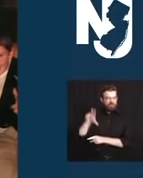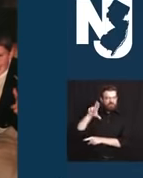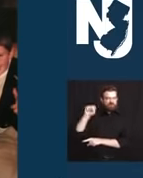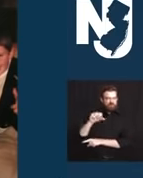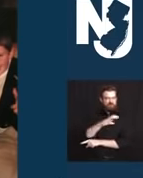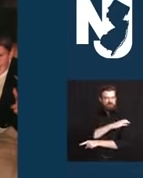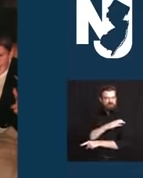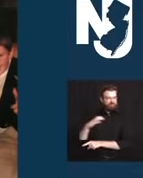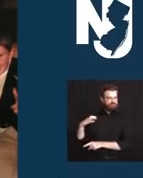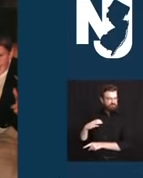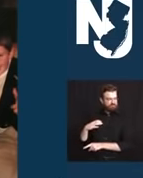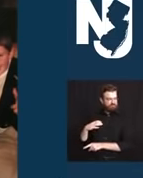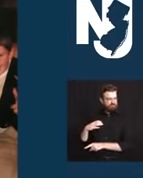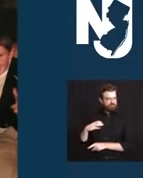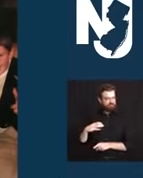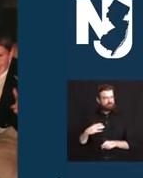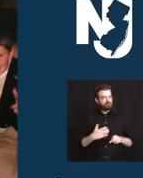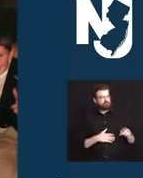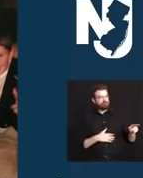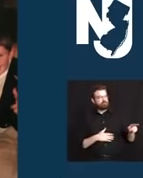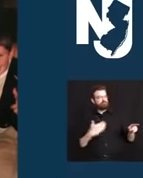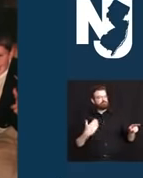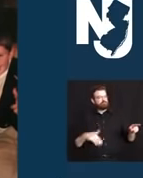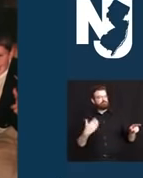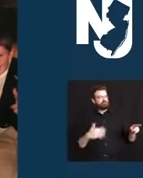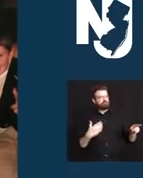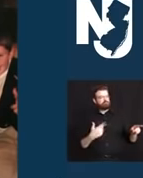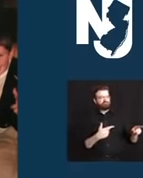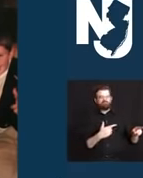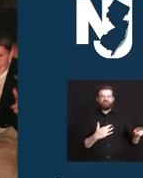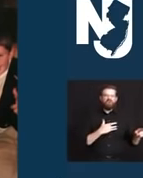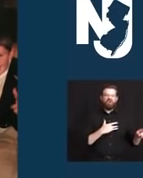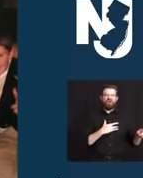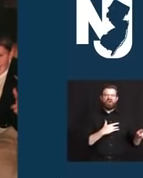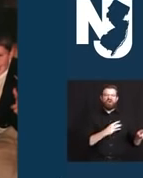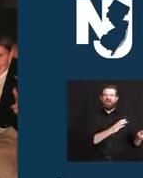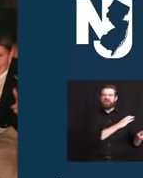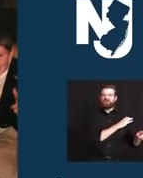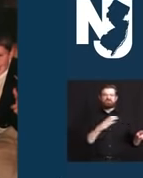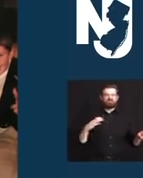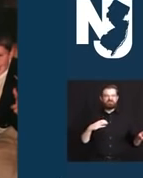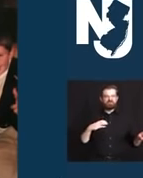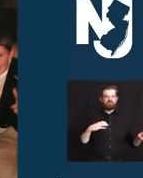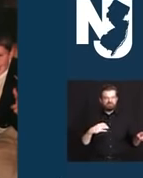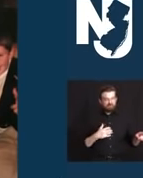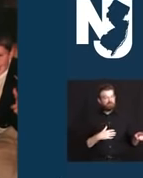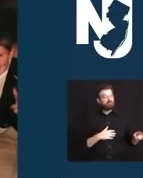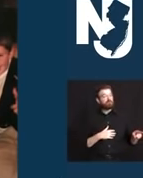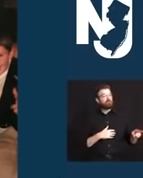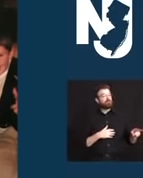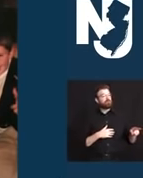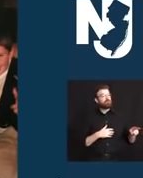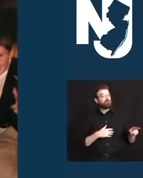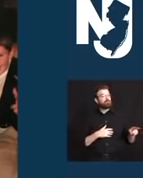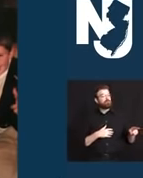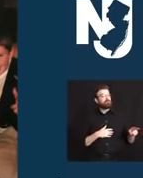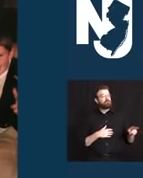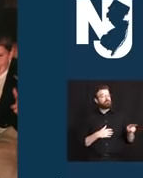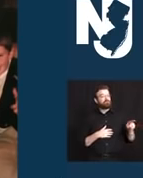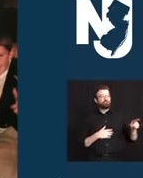the Congress, he was just as much the conscience of our nation. I had the great honor, as you can see